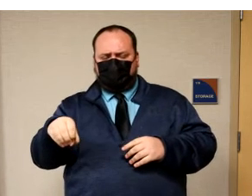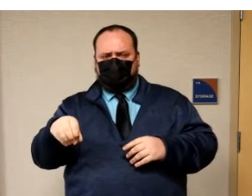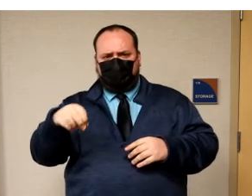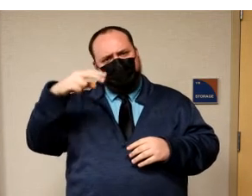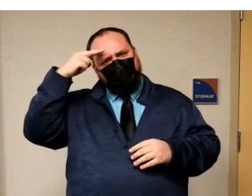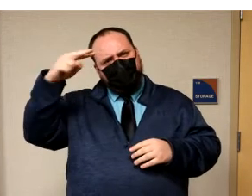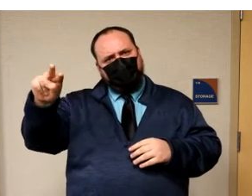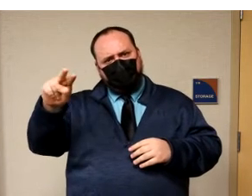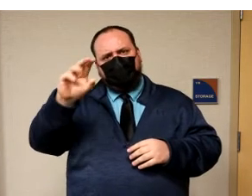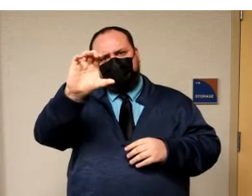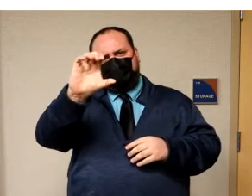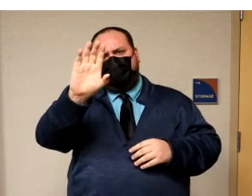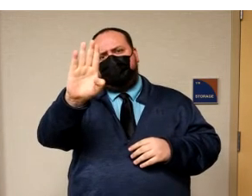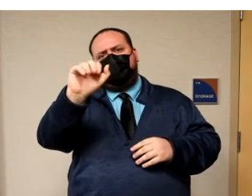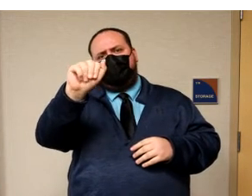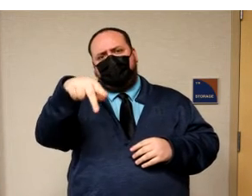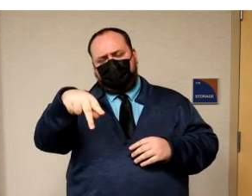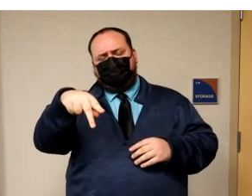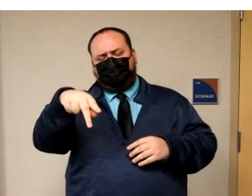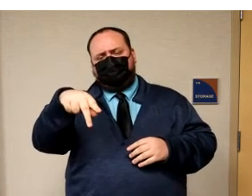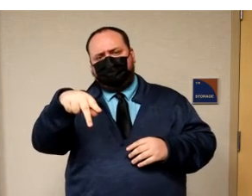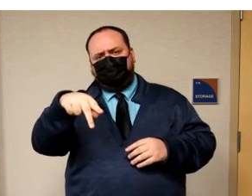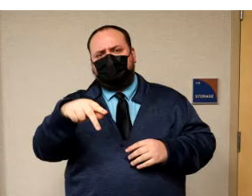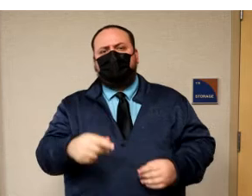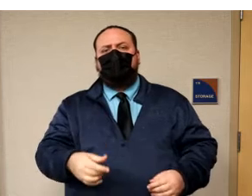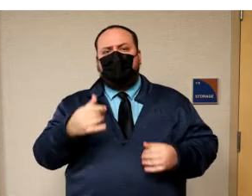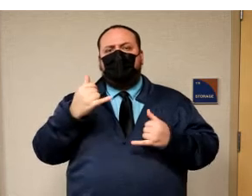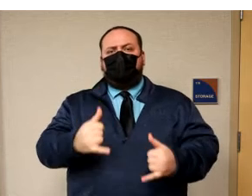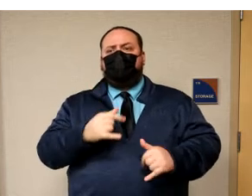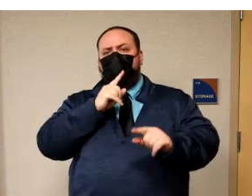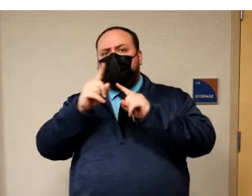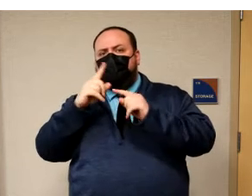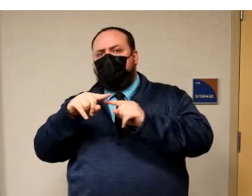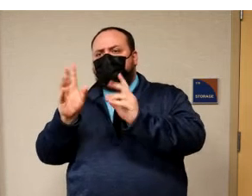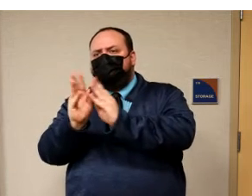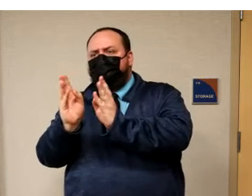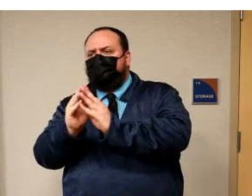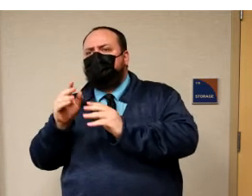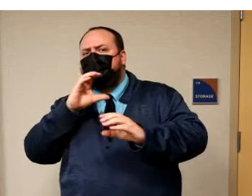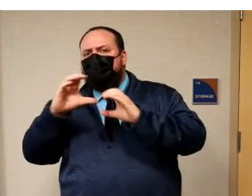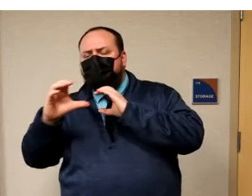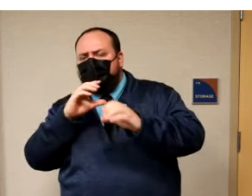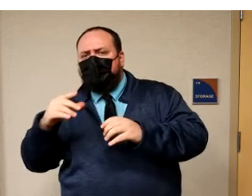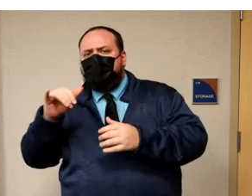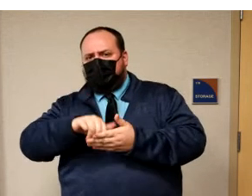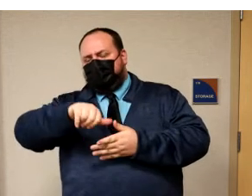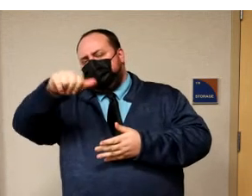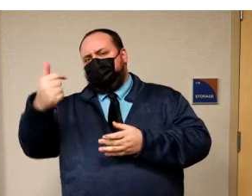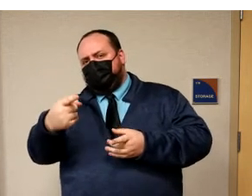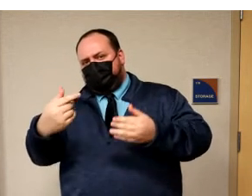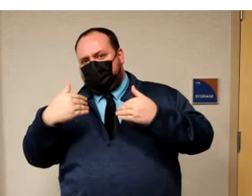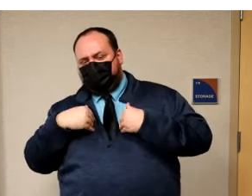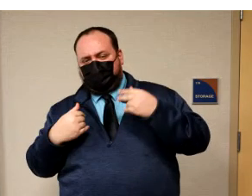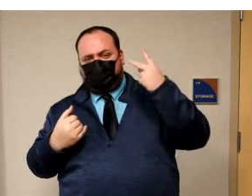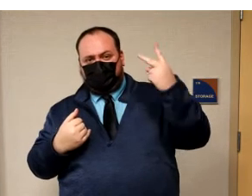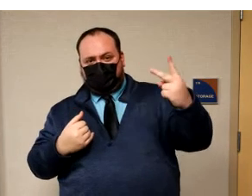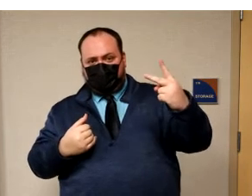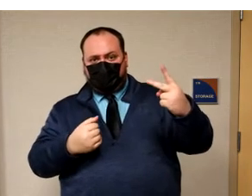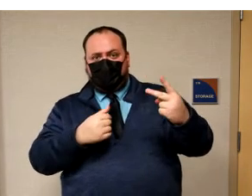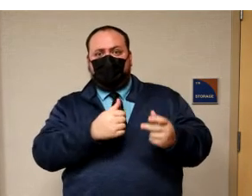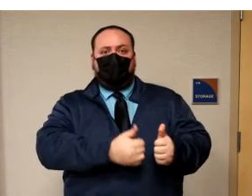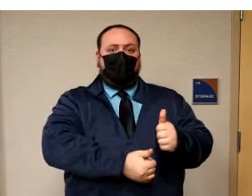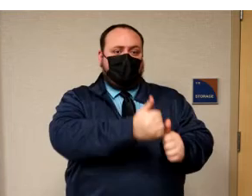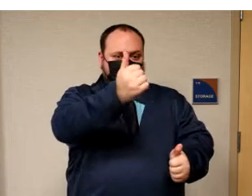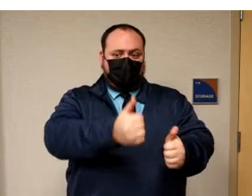54.42% Hispanic CVAP. So going back to that conversation, another one where you have 2 majority